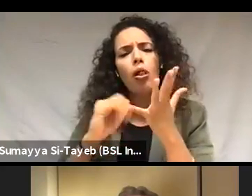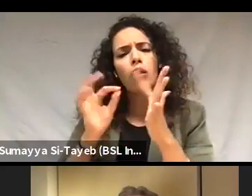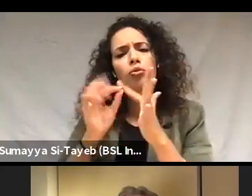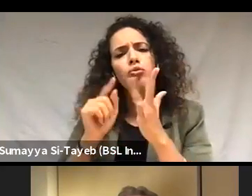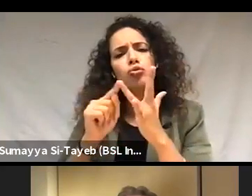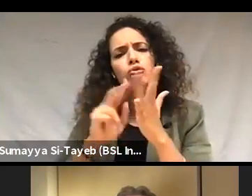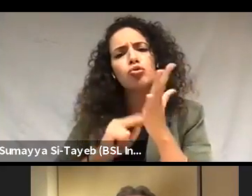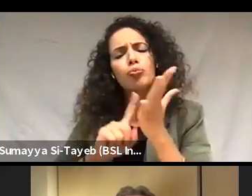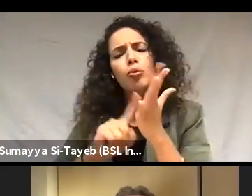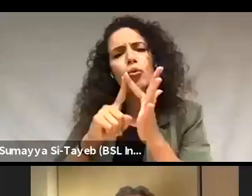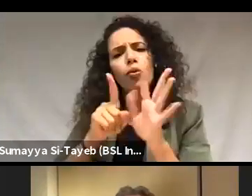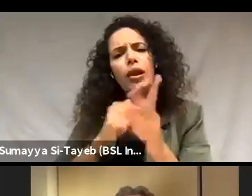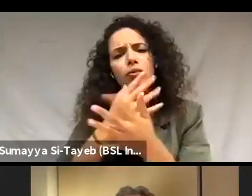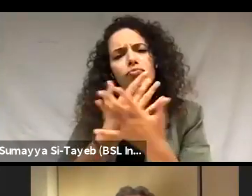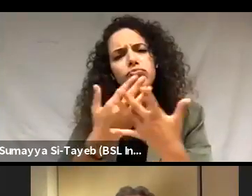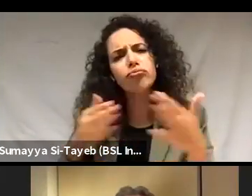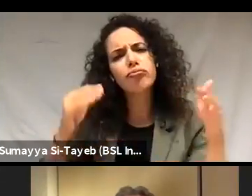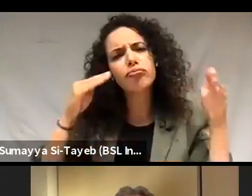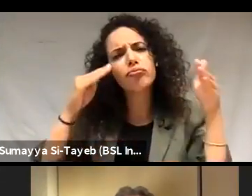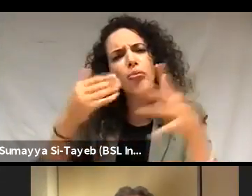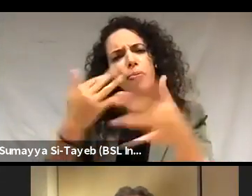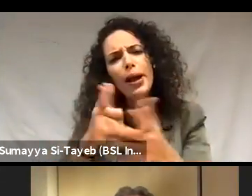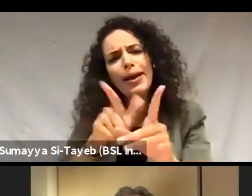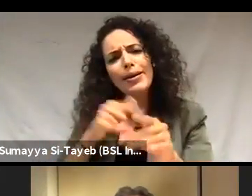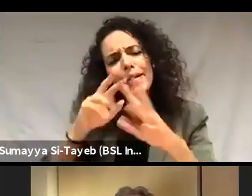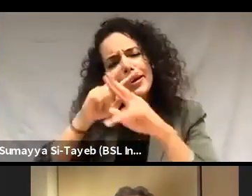white supremacists.